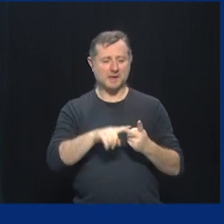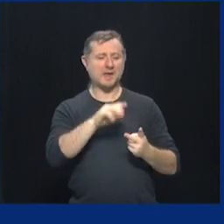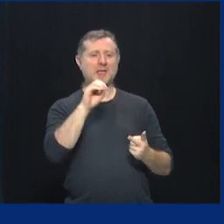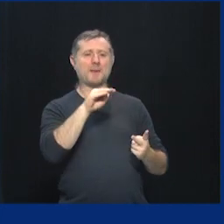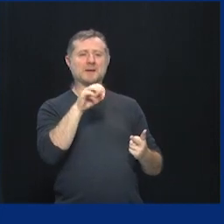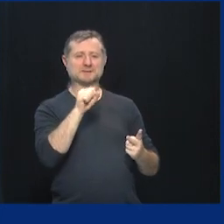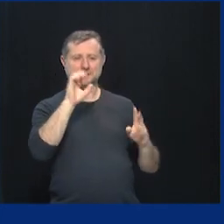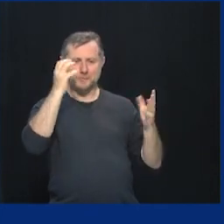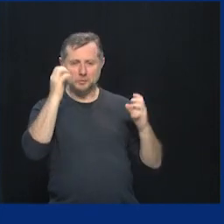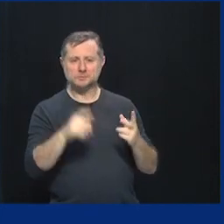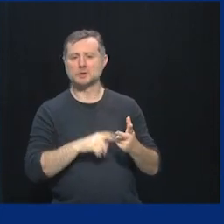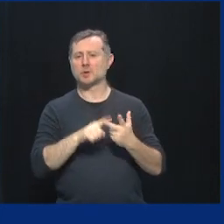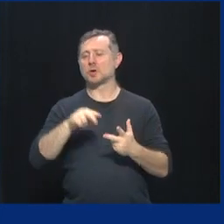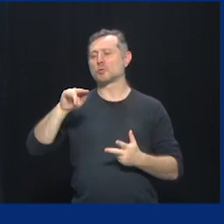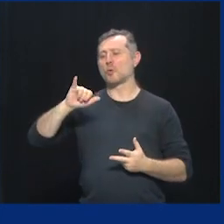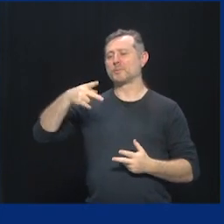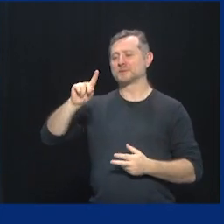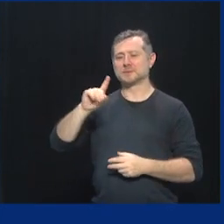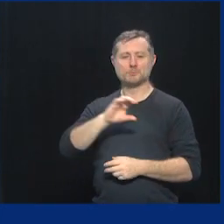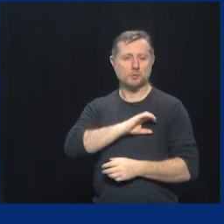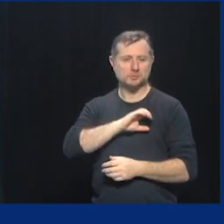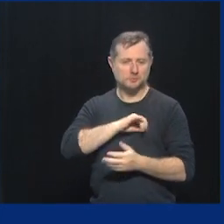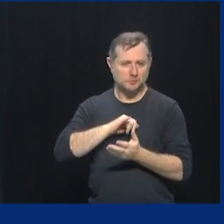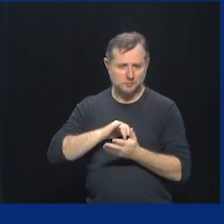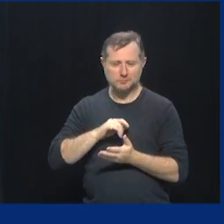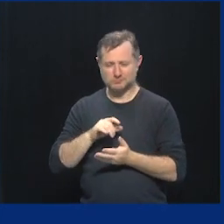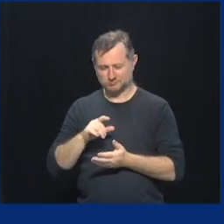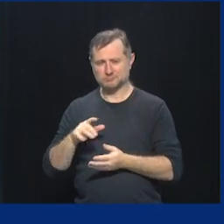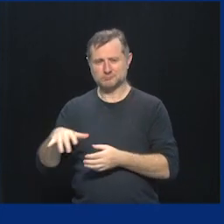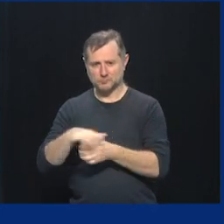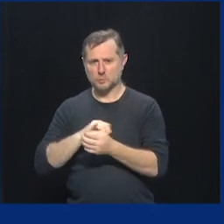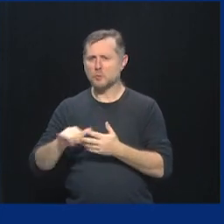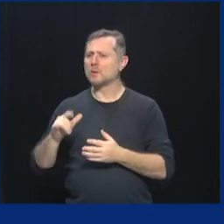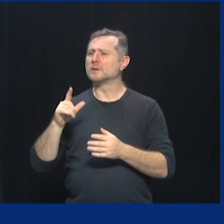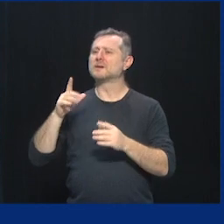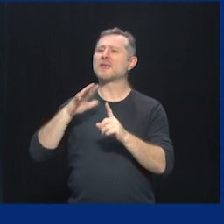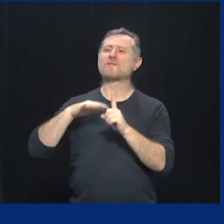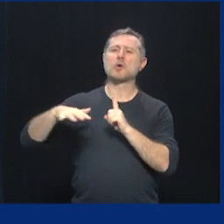NYPD, Environmental Protection, all the agencies that were out in force last night,